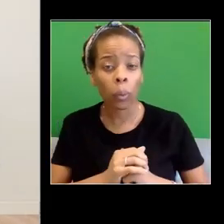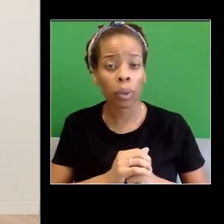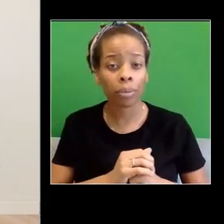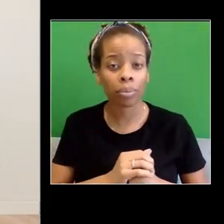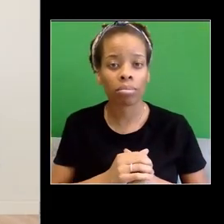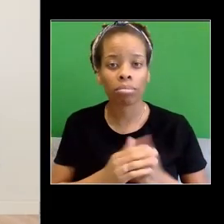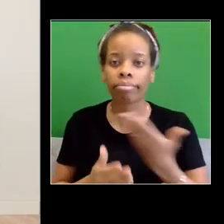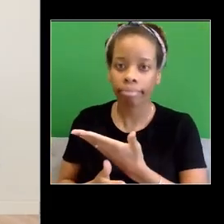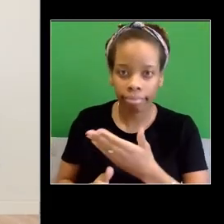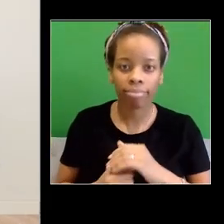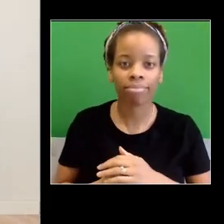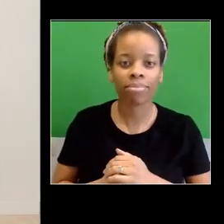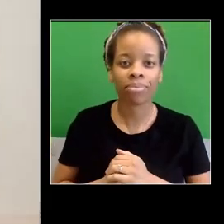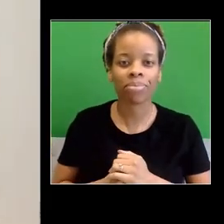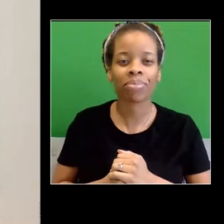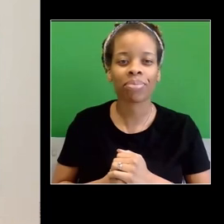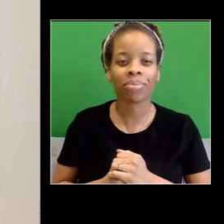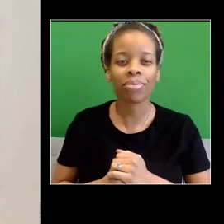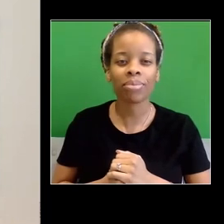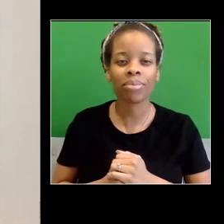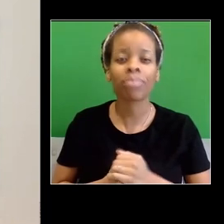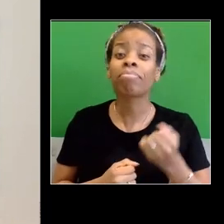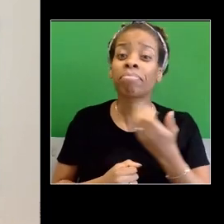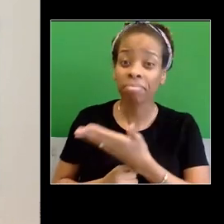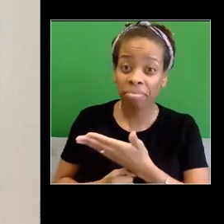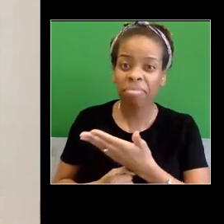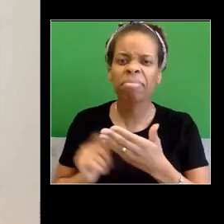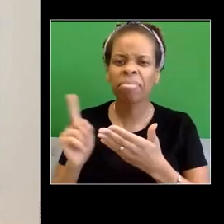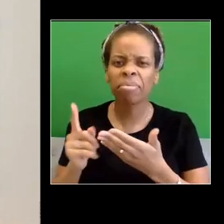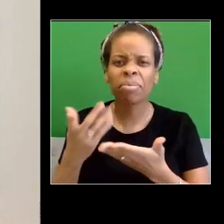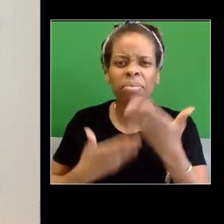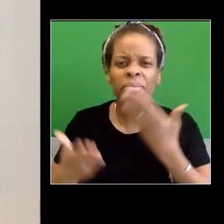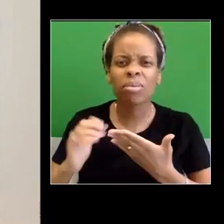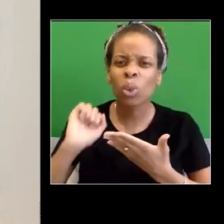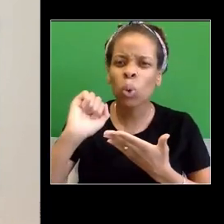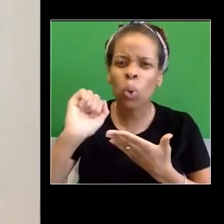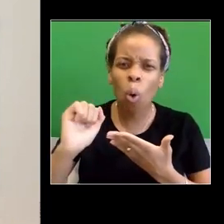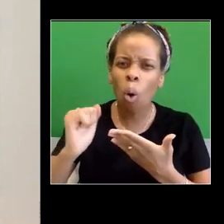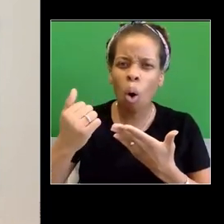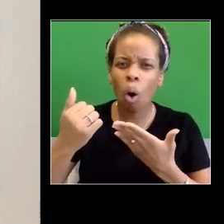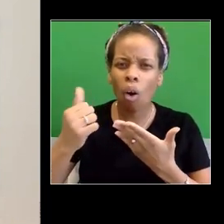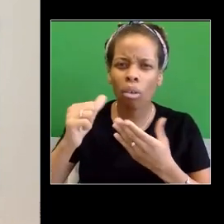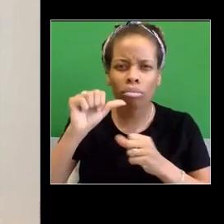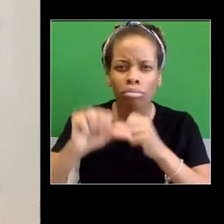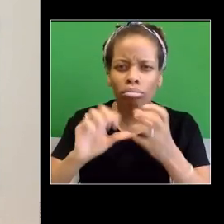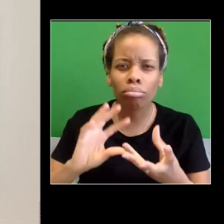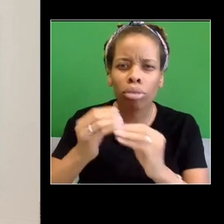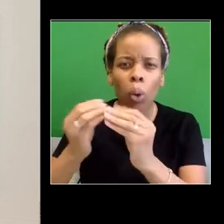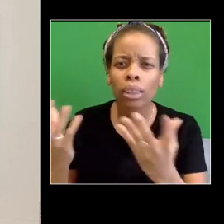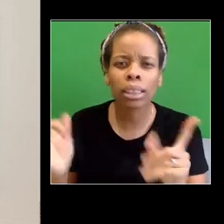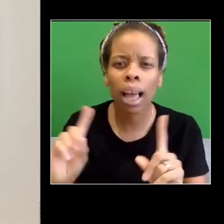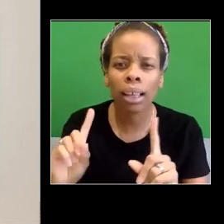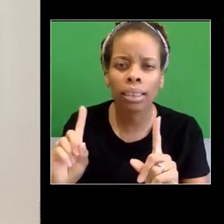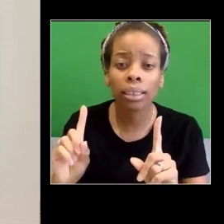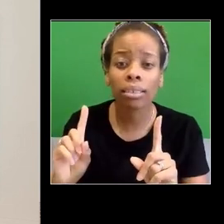that playing, Lynette, as we talk a bit about process. But first, I want to say, because I think, and you know, I've had the privilege